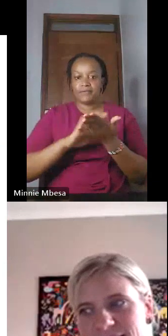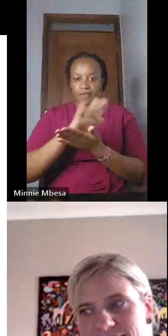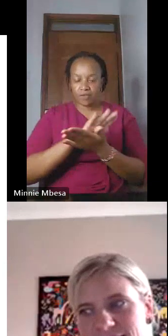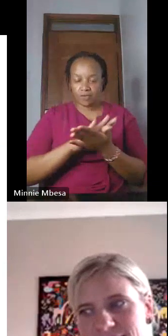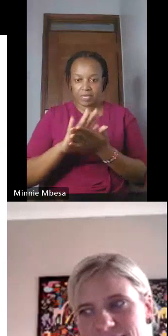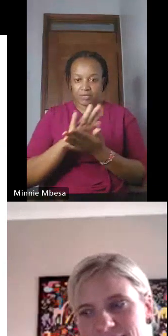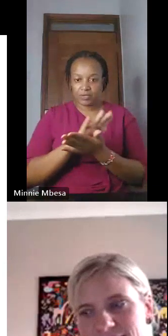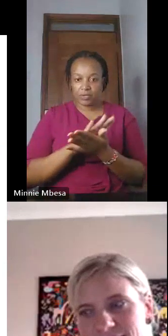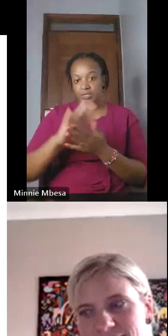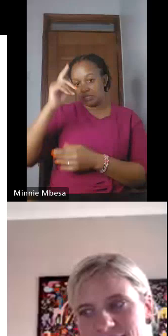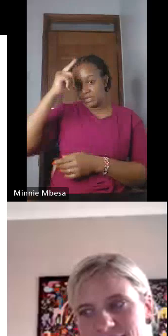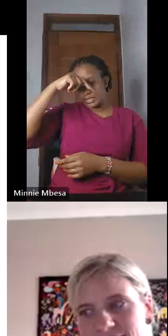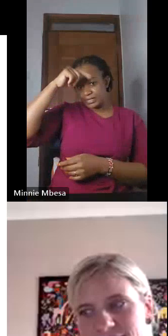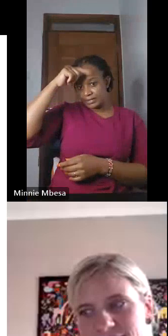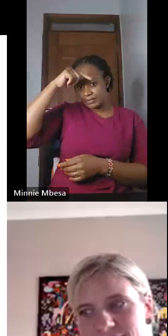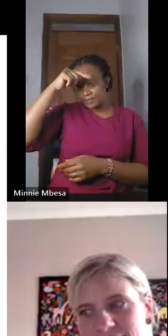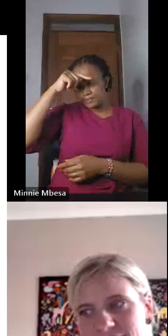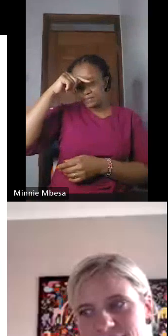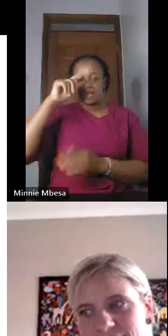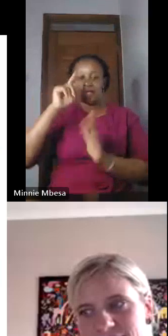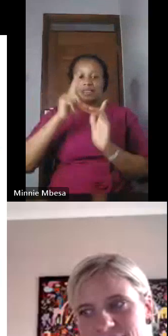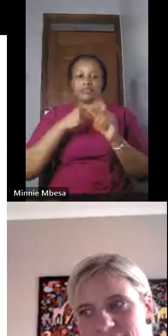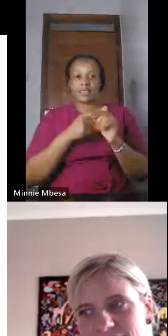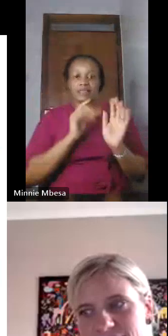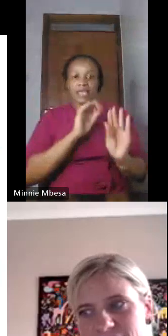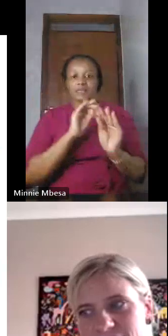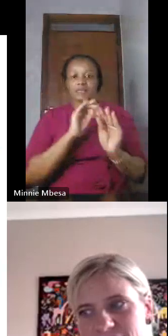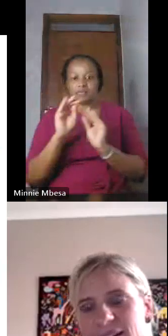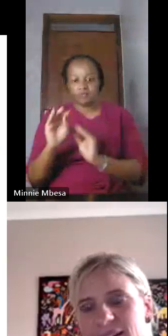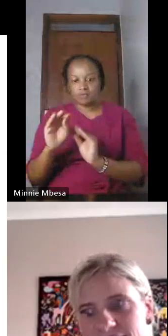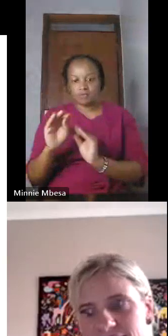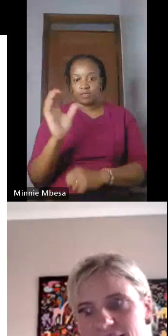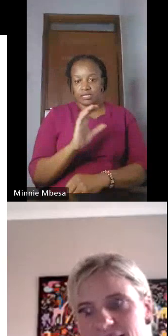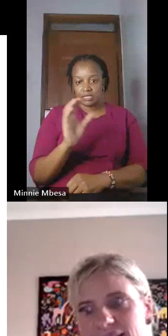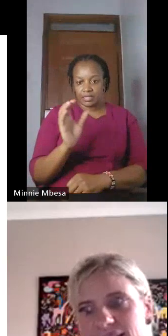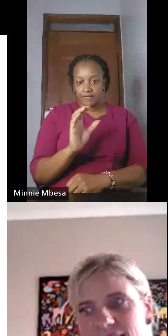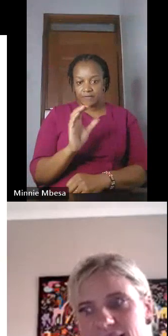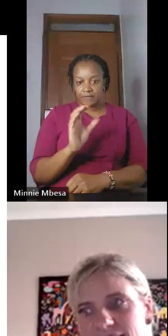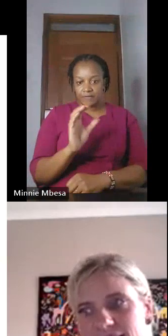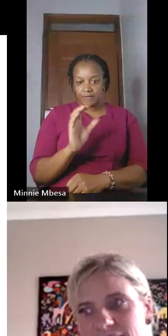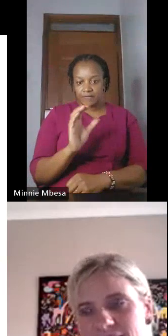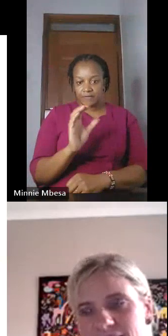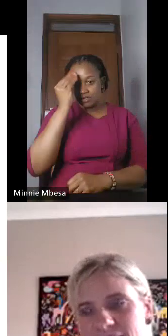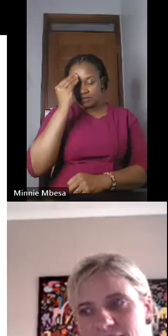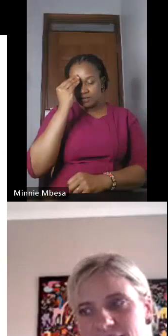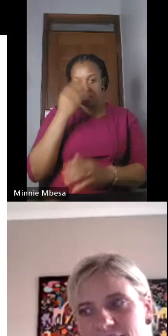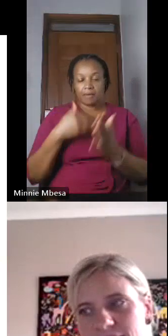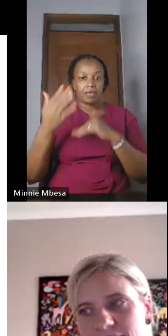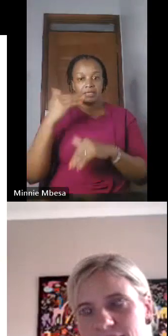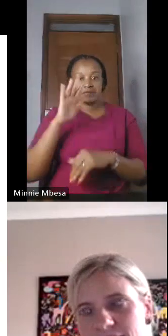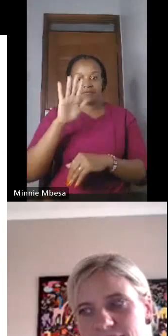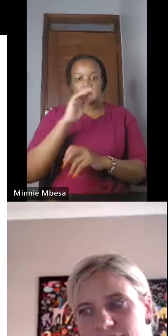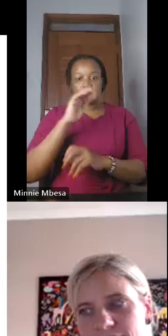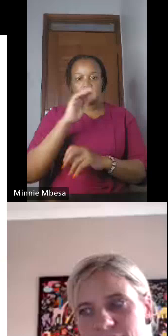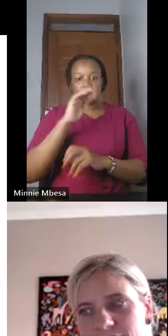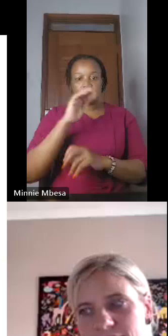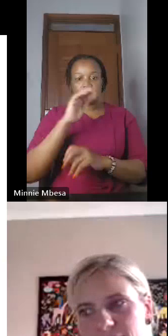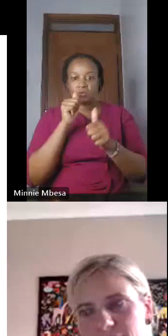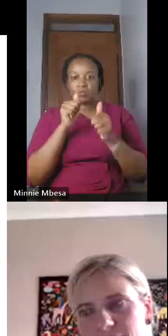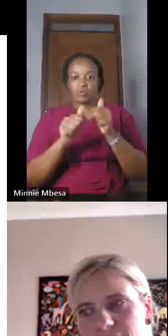I've worked as a civic education educator for the past 5 years, which Yes. has a bit of environmental governance